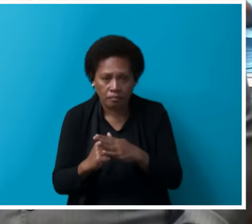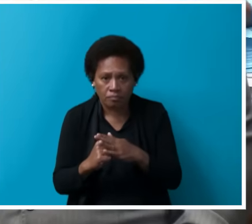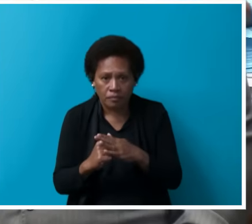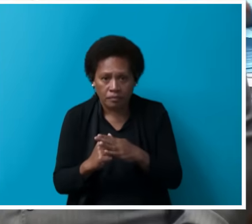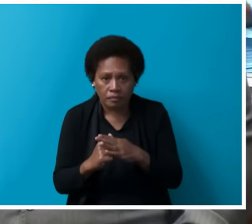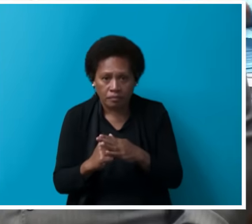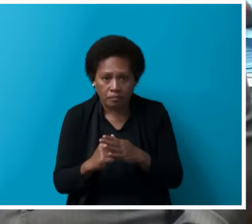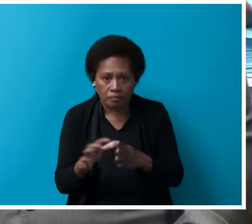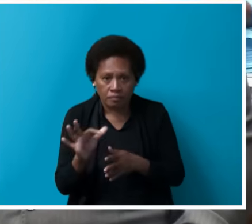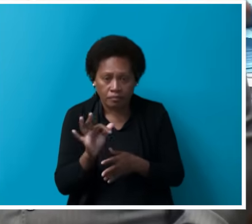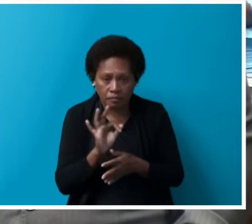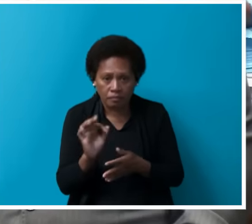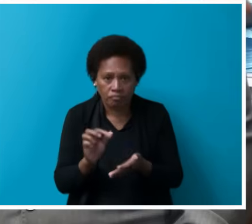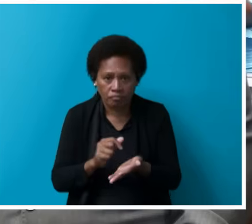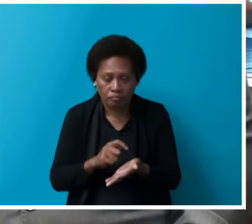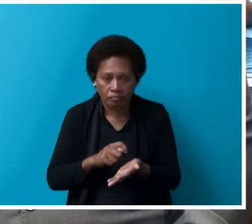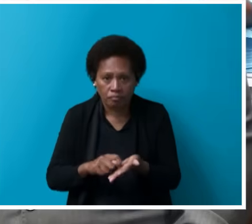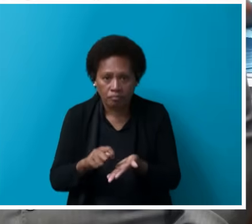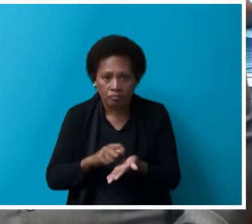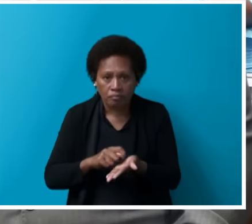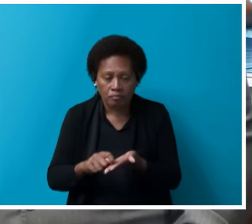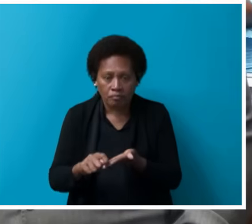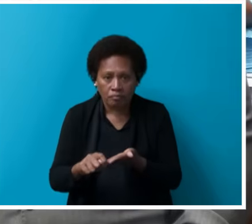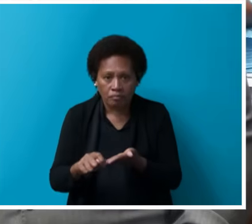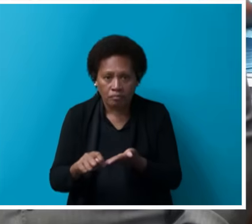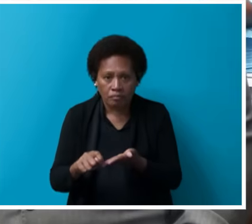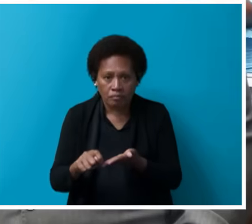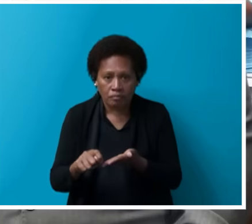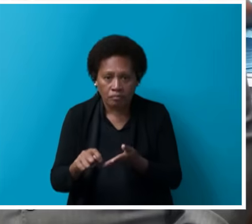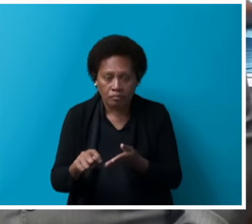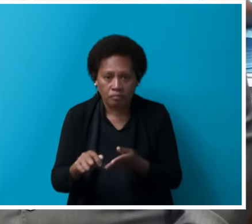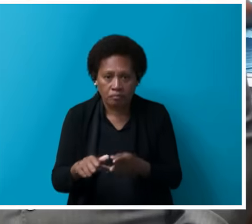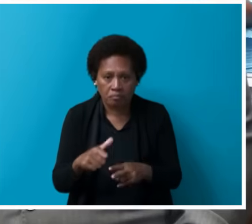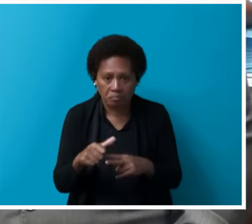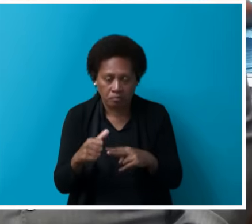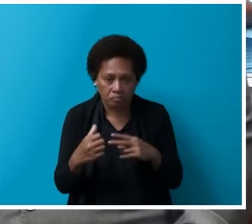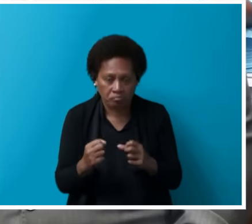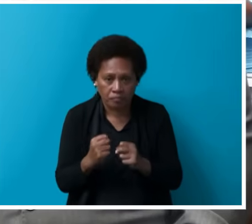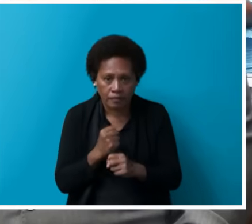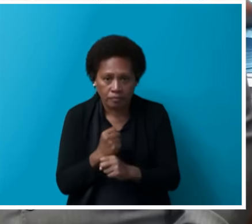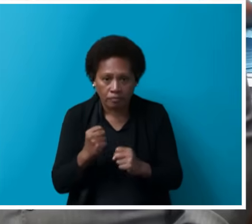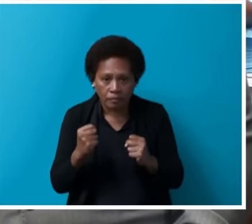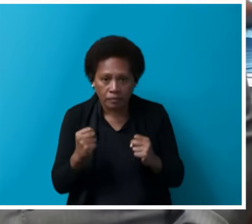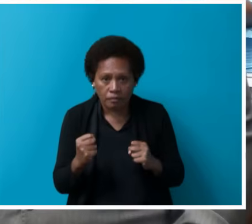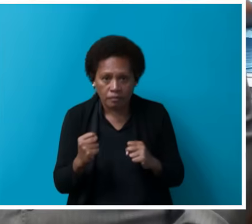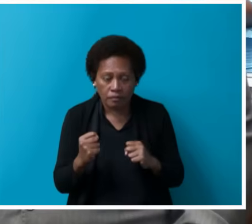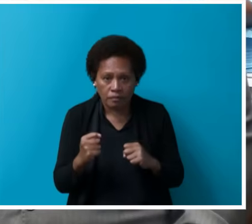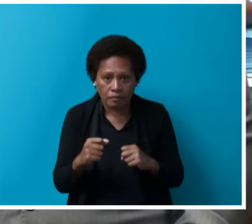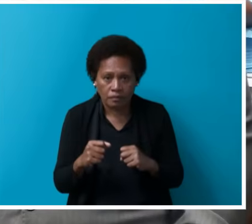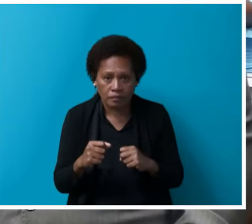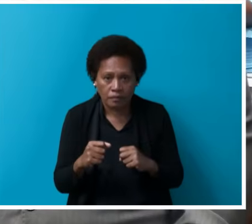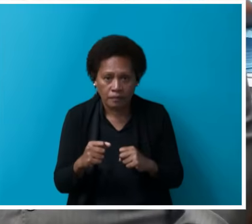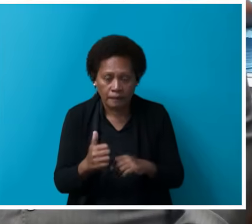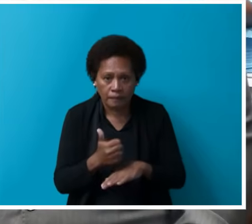credibility. Allow me to share the facts on the strong revenue performance under this government compared to our forecast, and thus reflecting